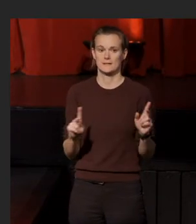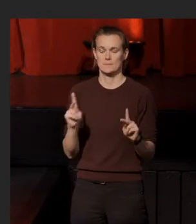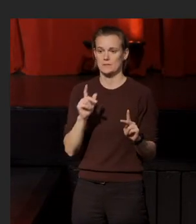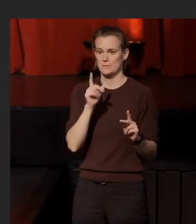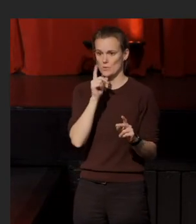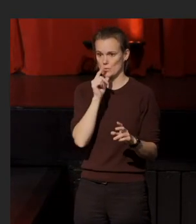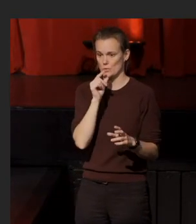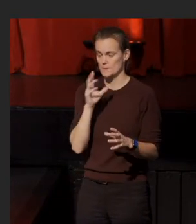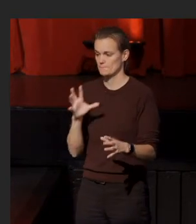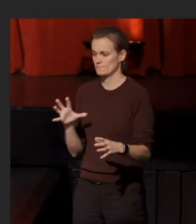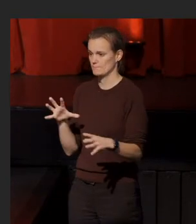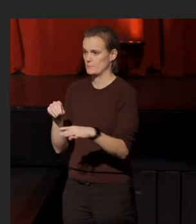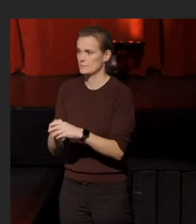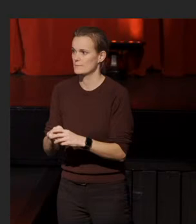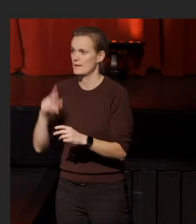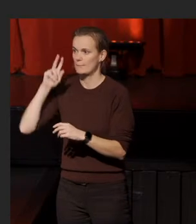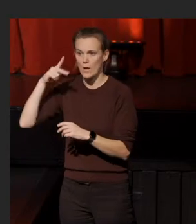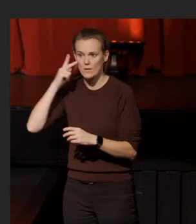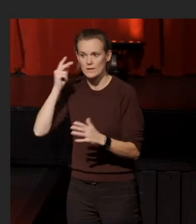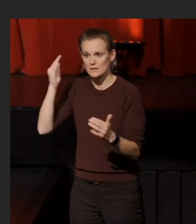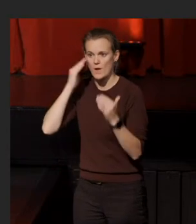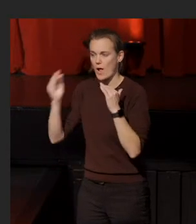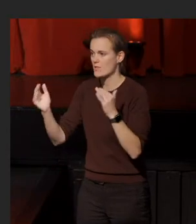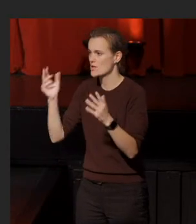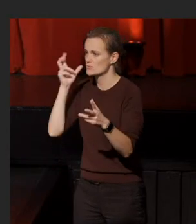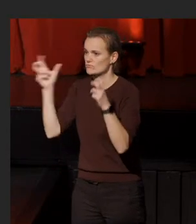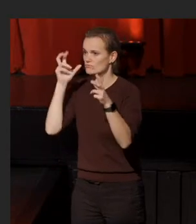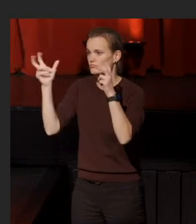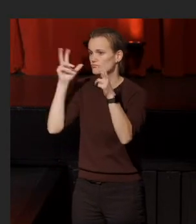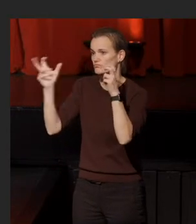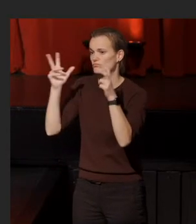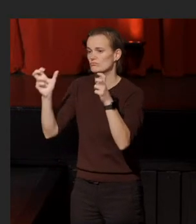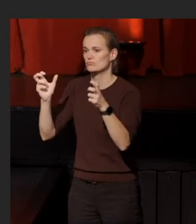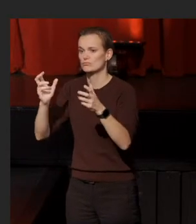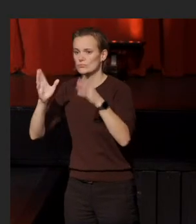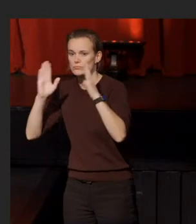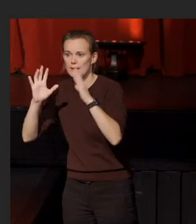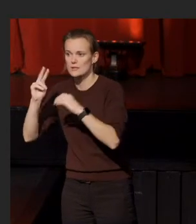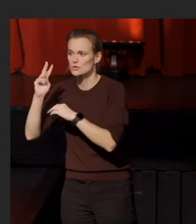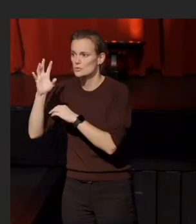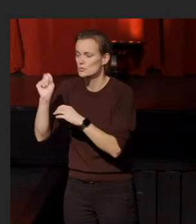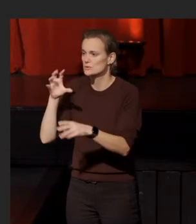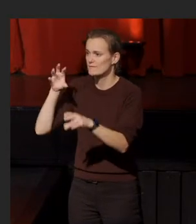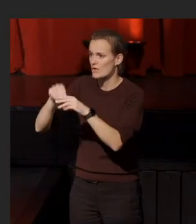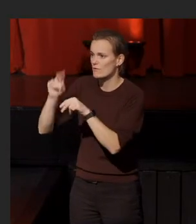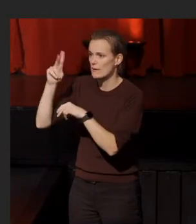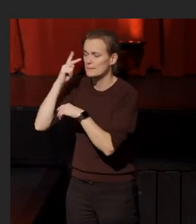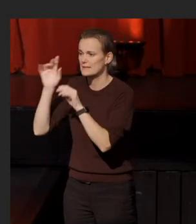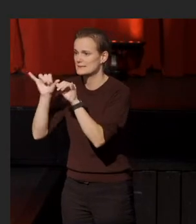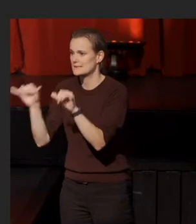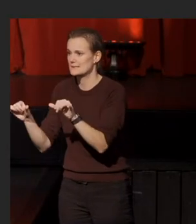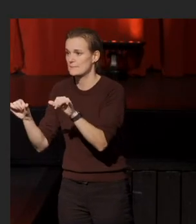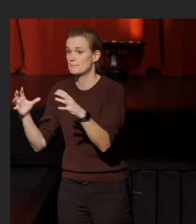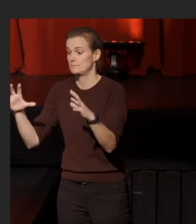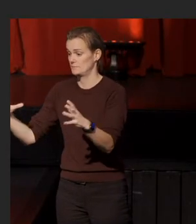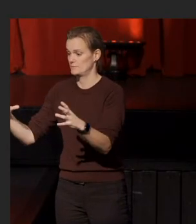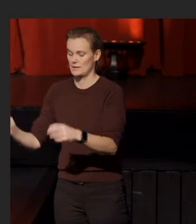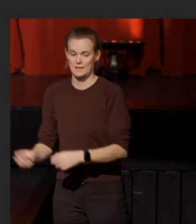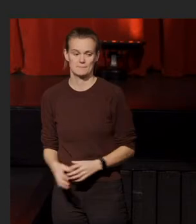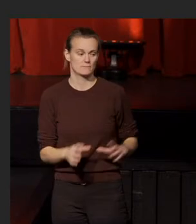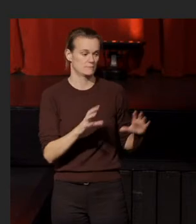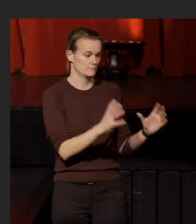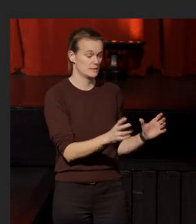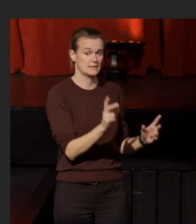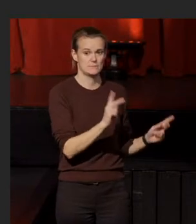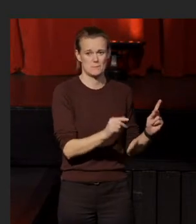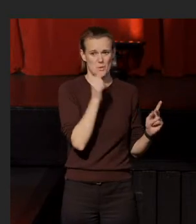and learning a lot about politics and paying attention to the news and engaging in their political system, and those who are opting out and saying,